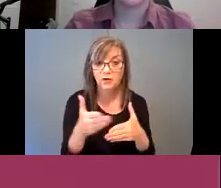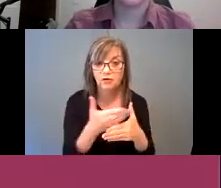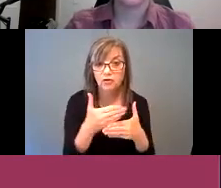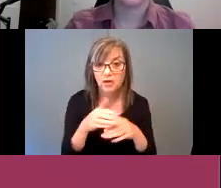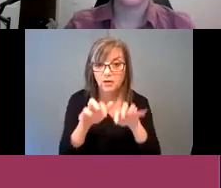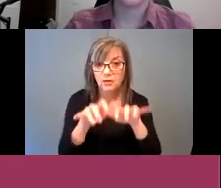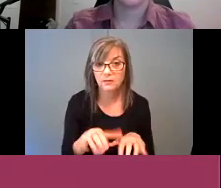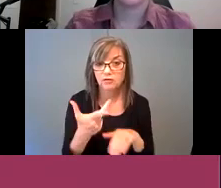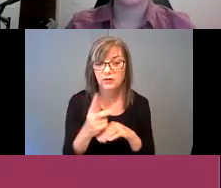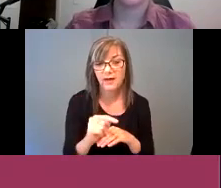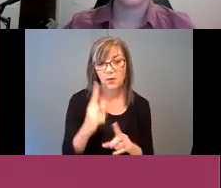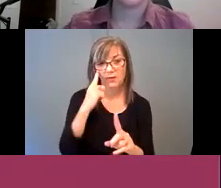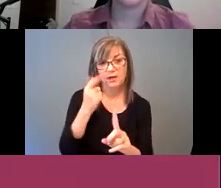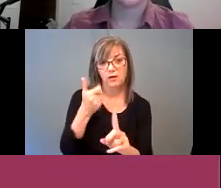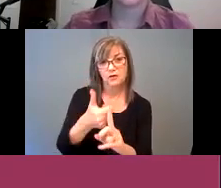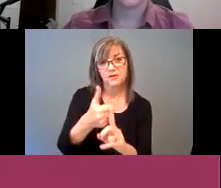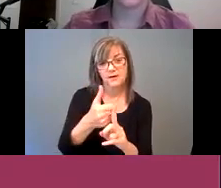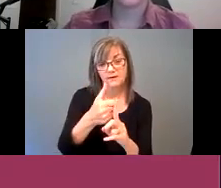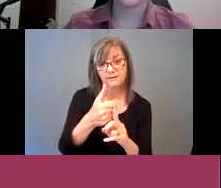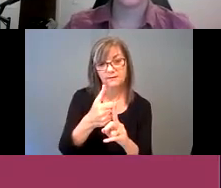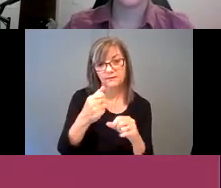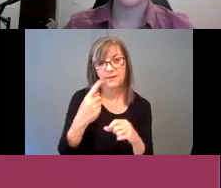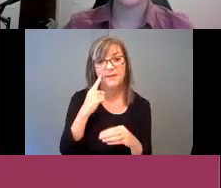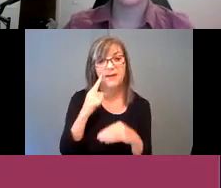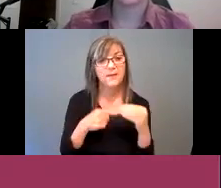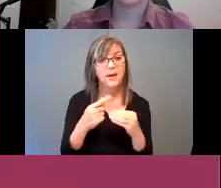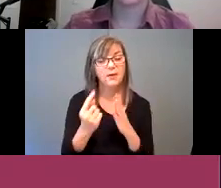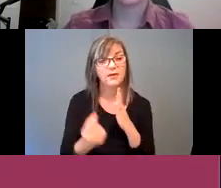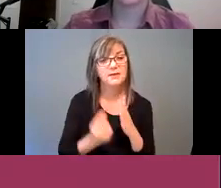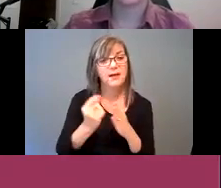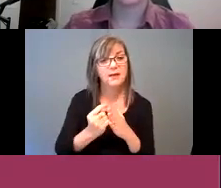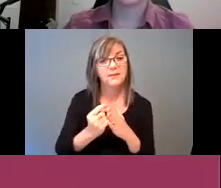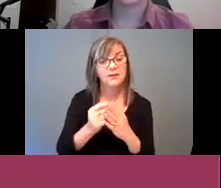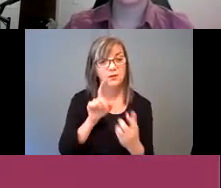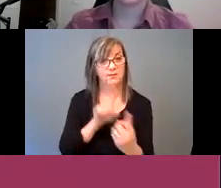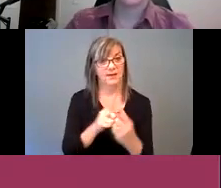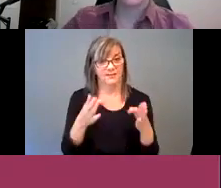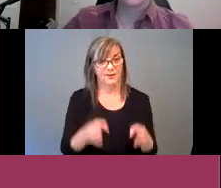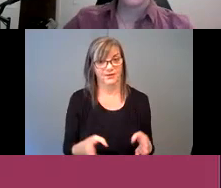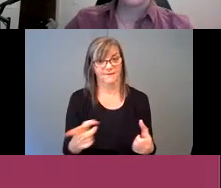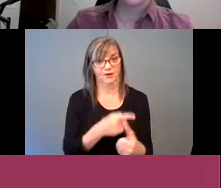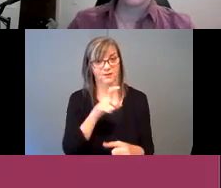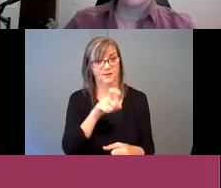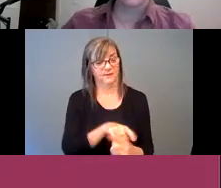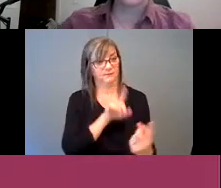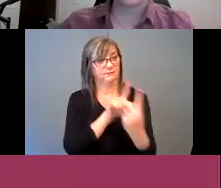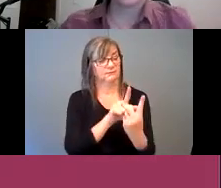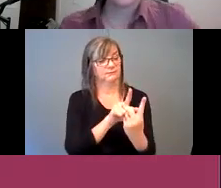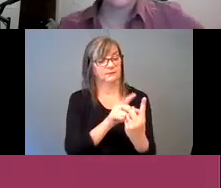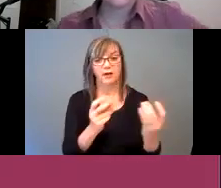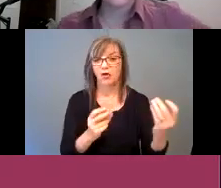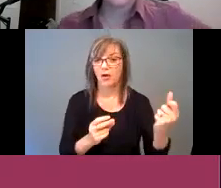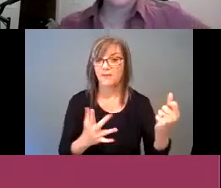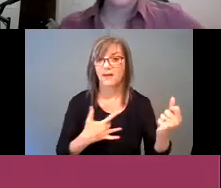yourself. But we invite you to think about a time when you met someone for the first time and you just felt safe. And if you